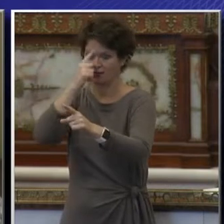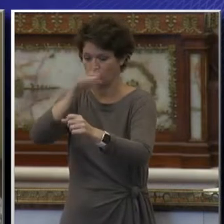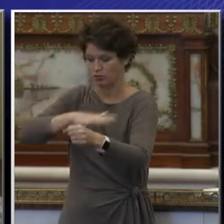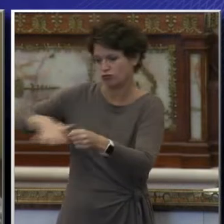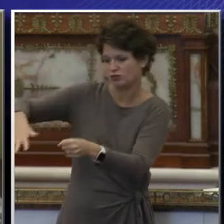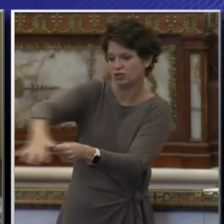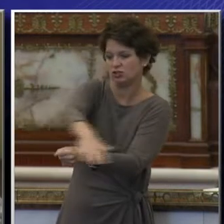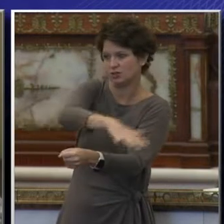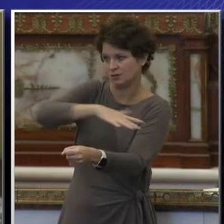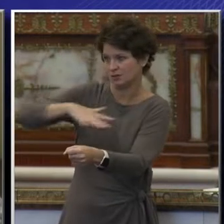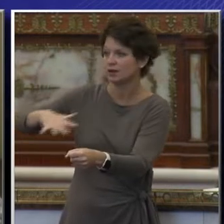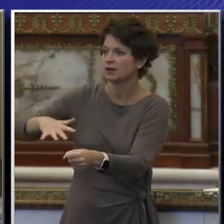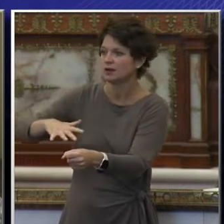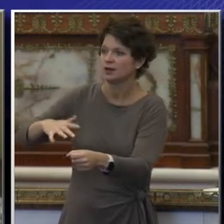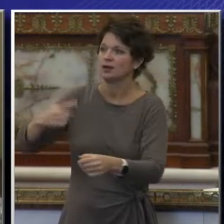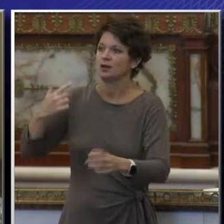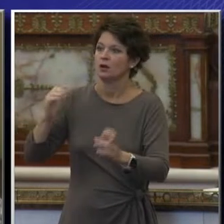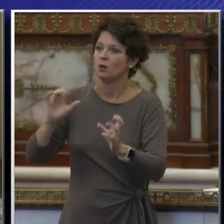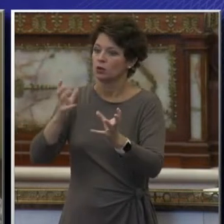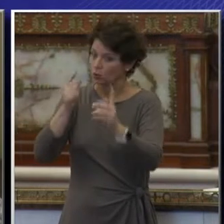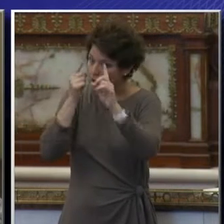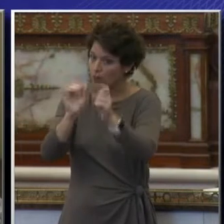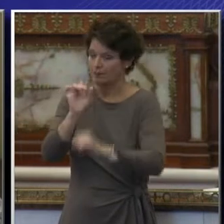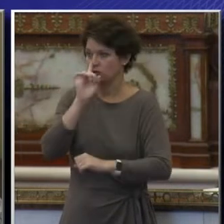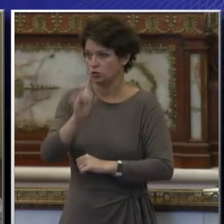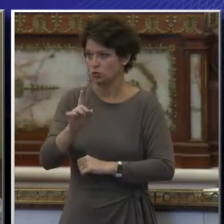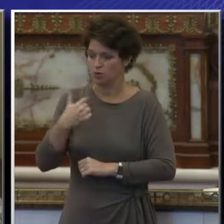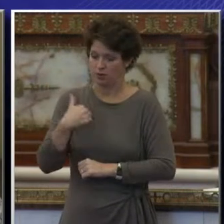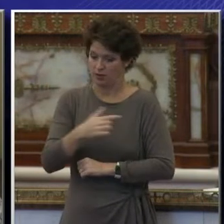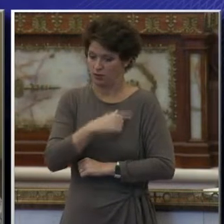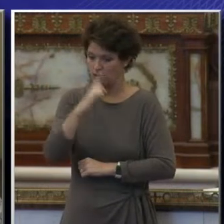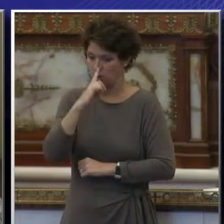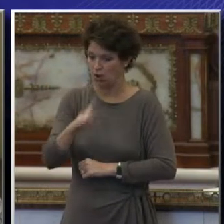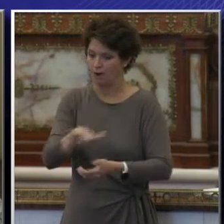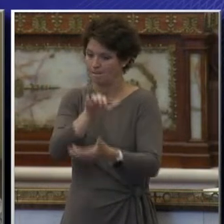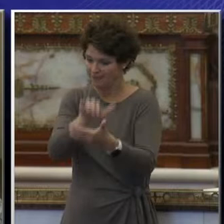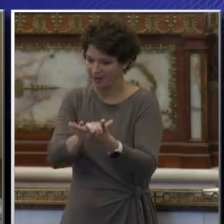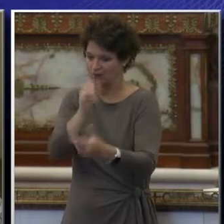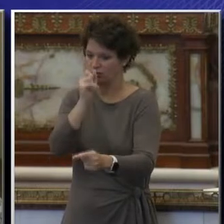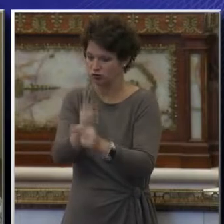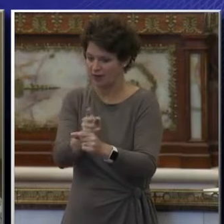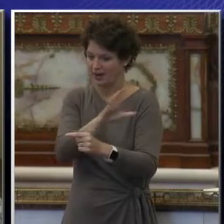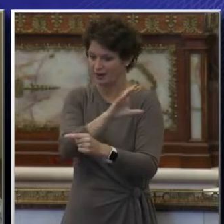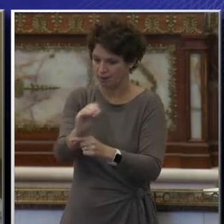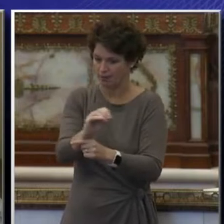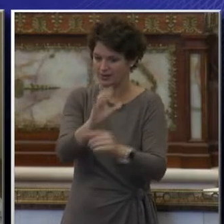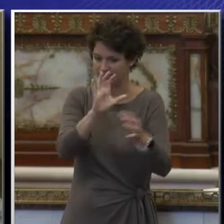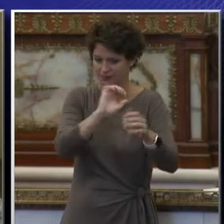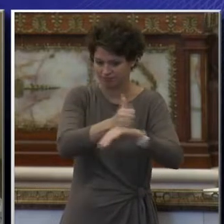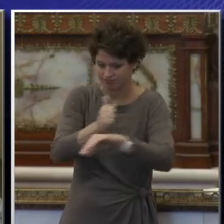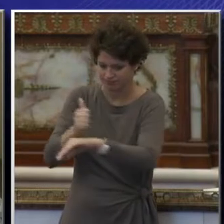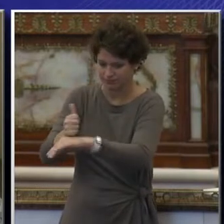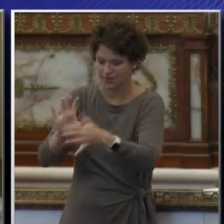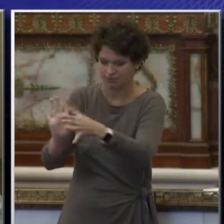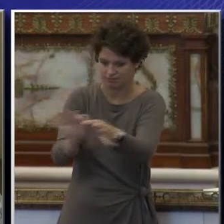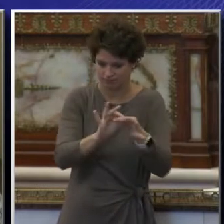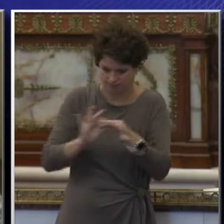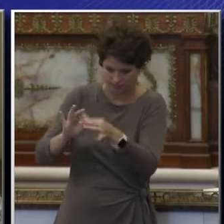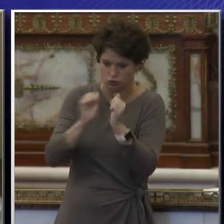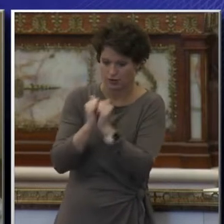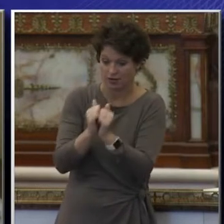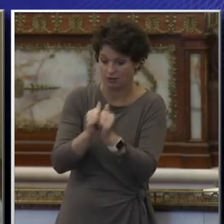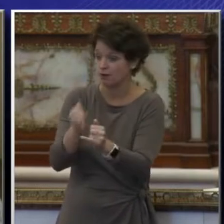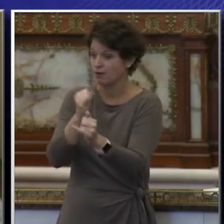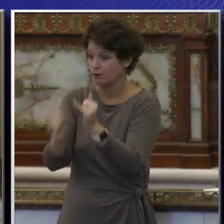And we want to make sure that we are marrying the right companies together.